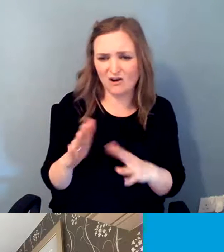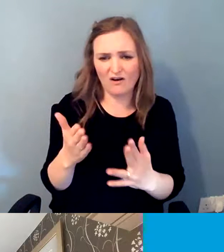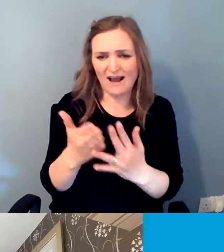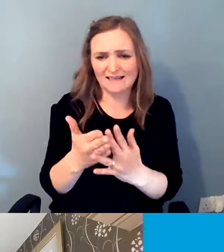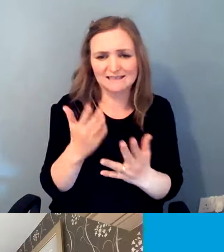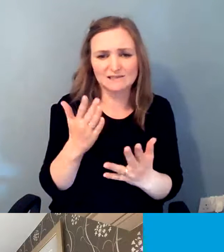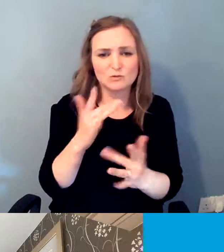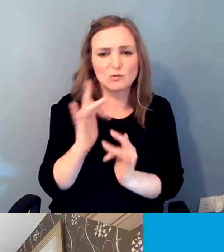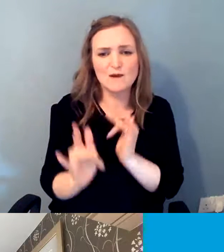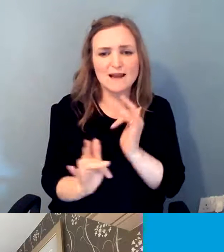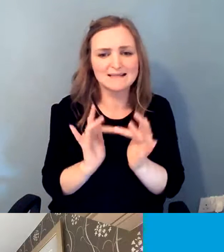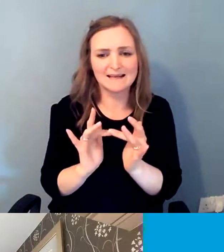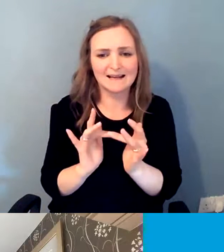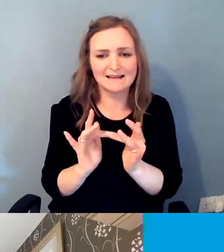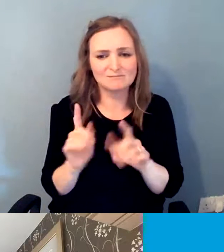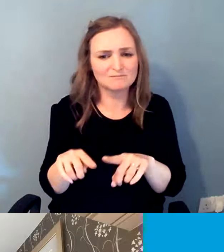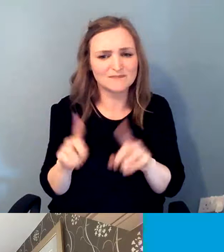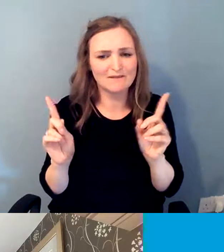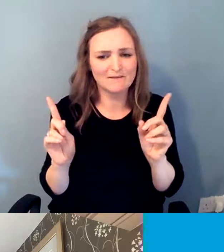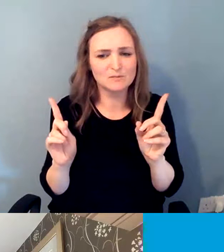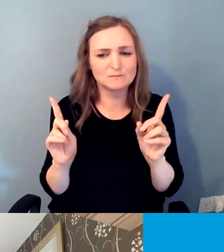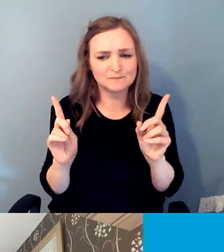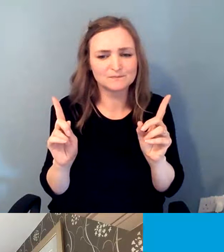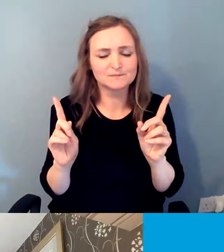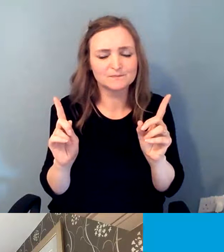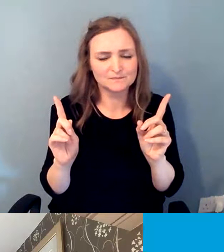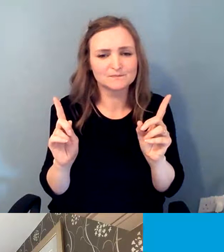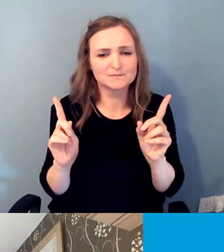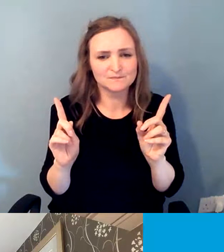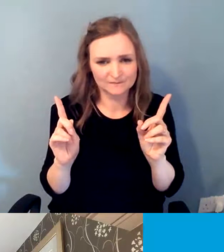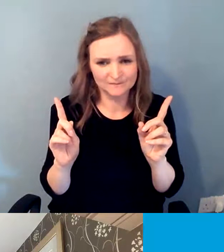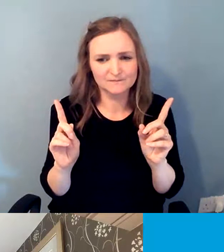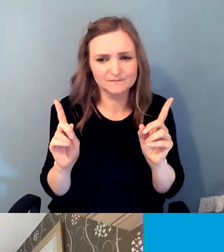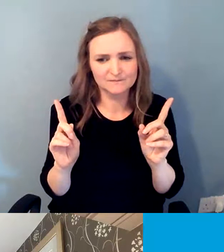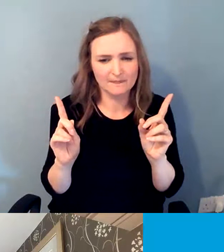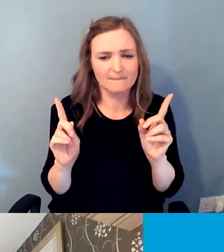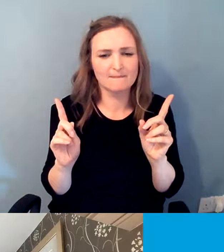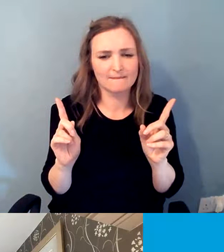internet. And no, so I understand that.